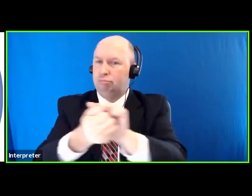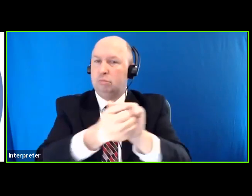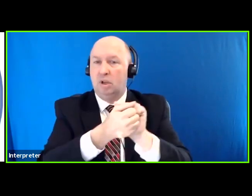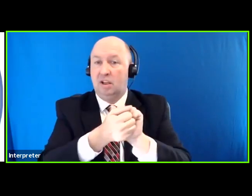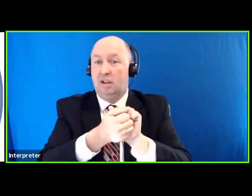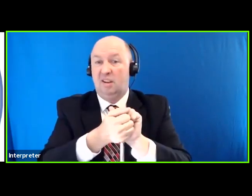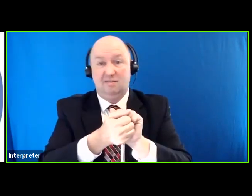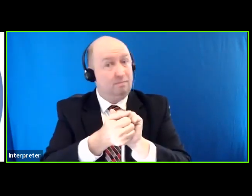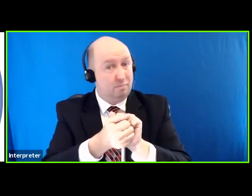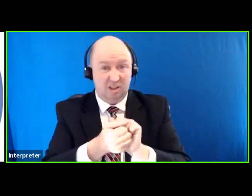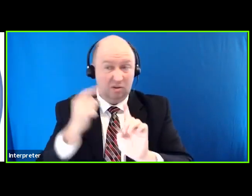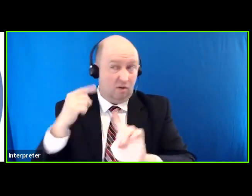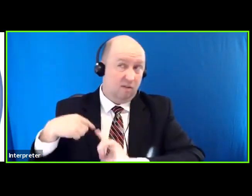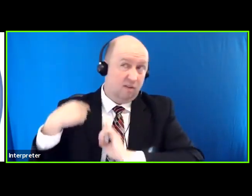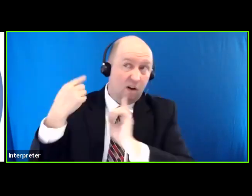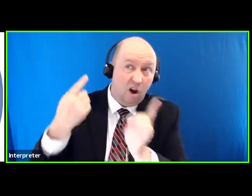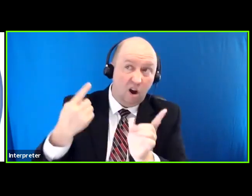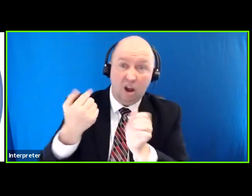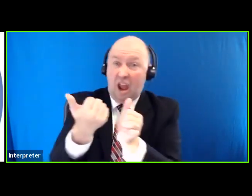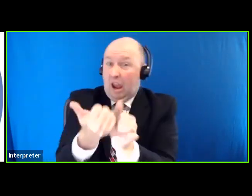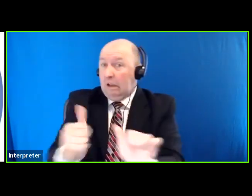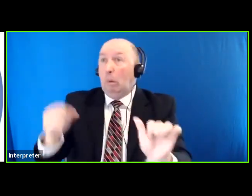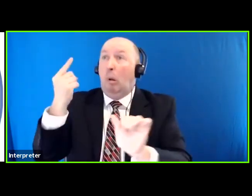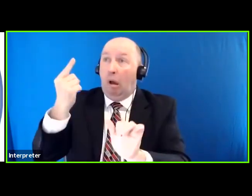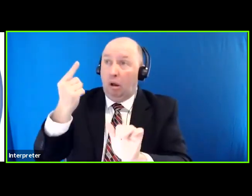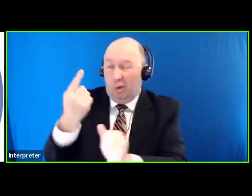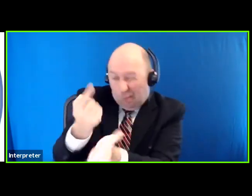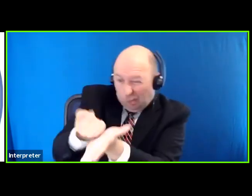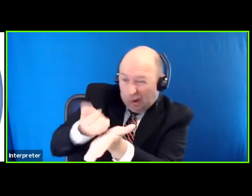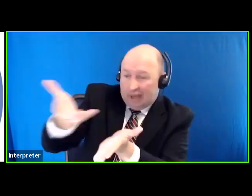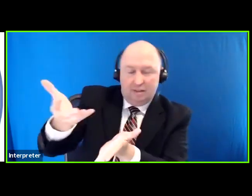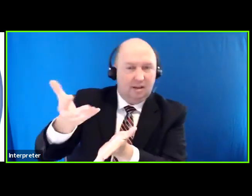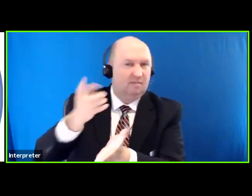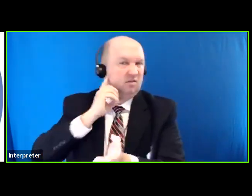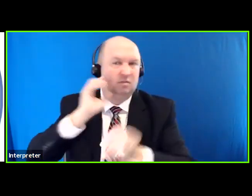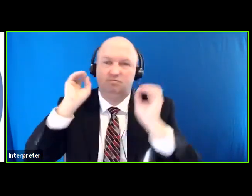I have not heard of one individual having issues with waste.